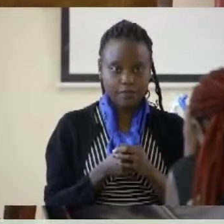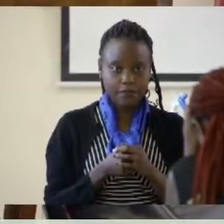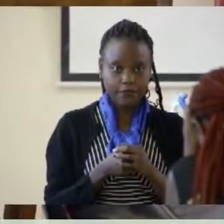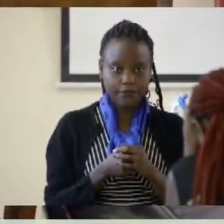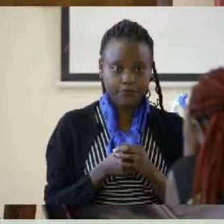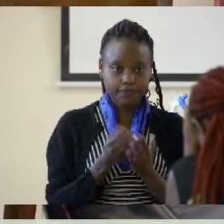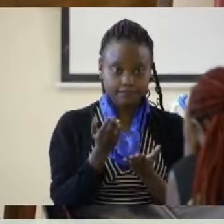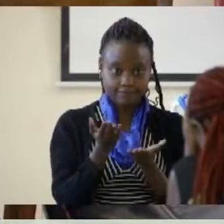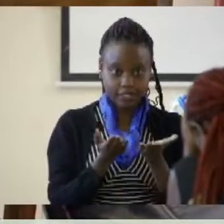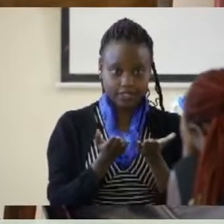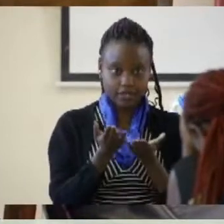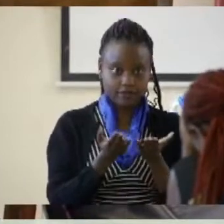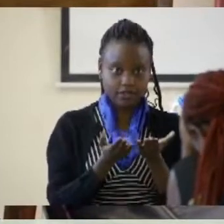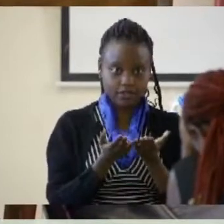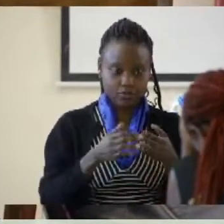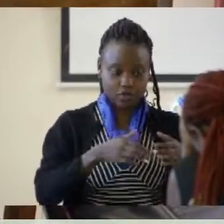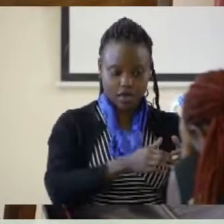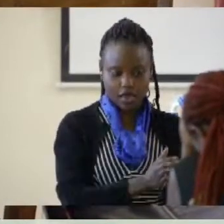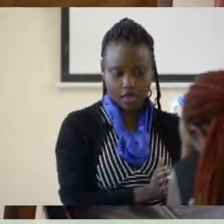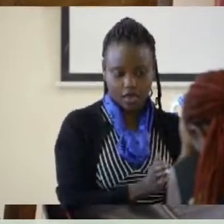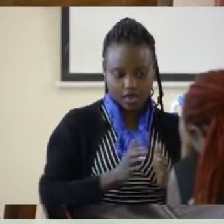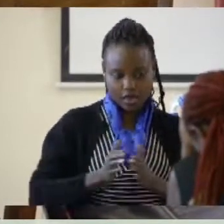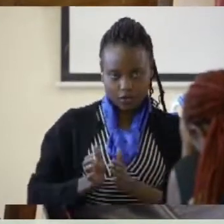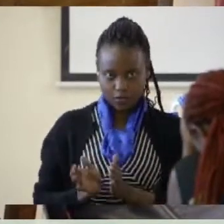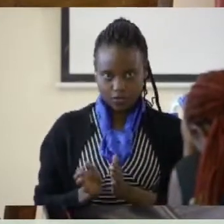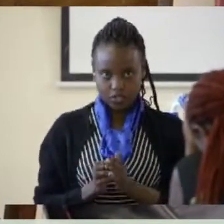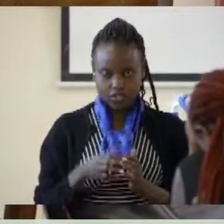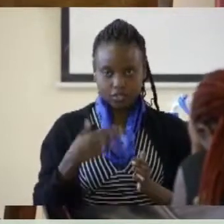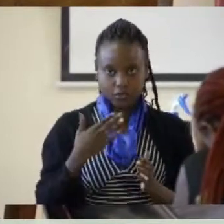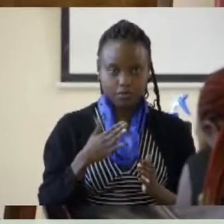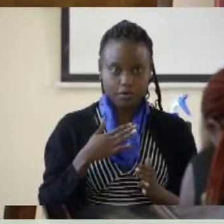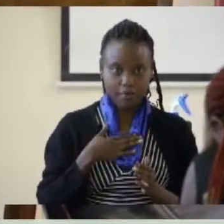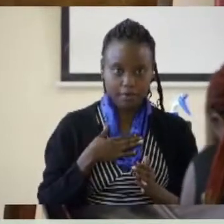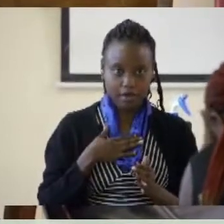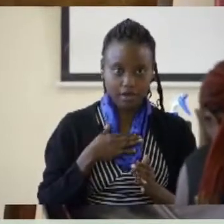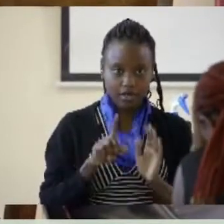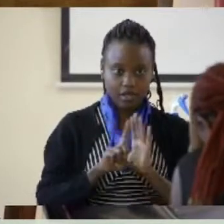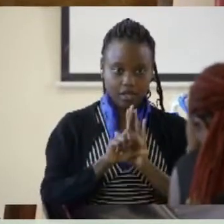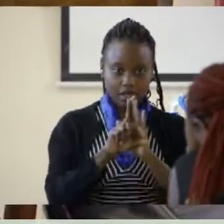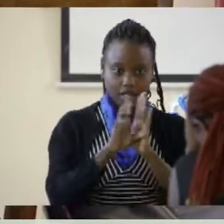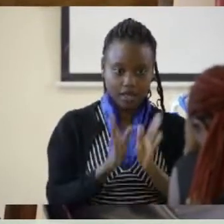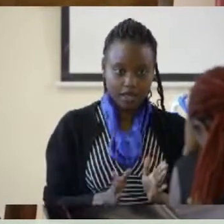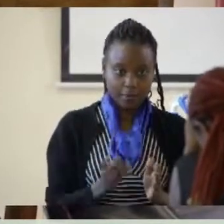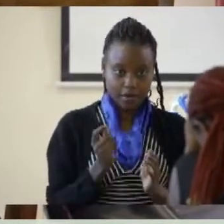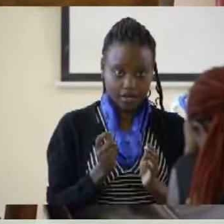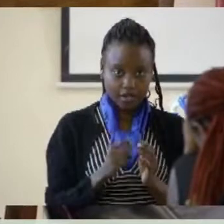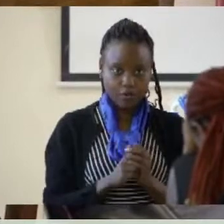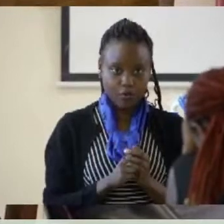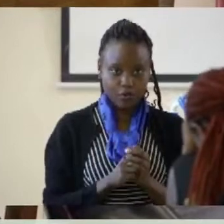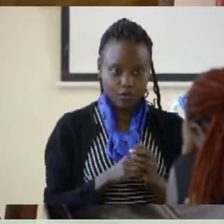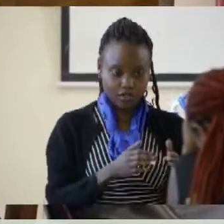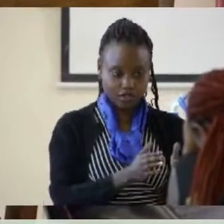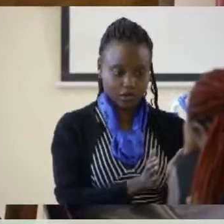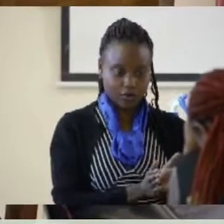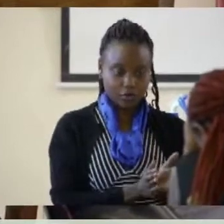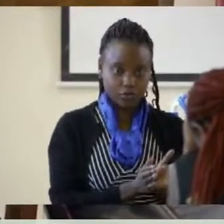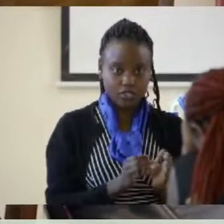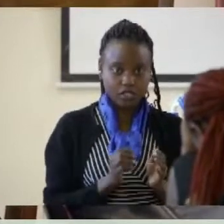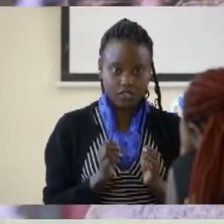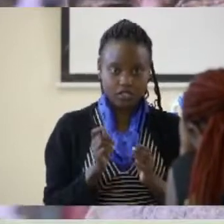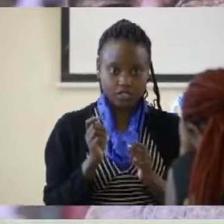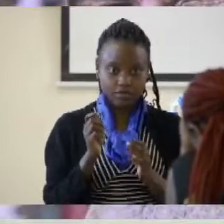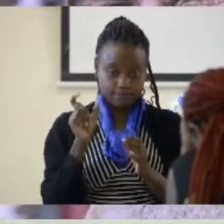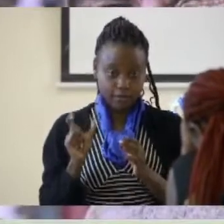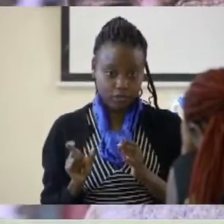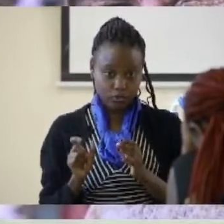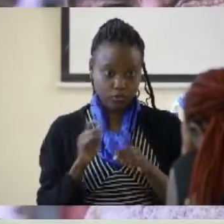this service to the community. Now, in my paper, a paralegal is a community person who has been trained for 2 weeks on